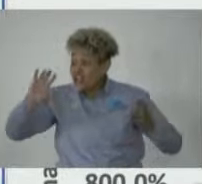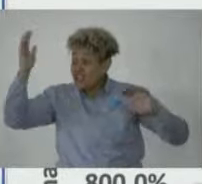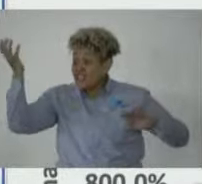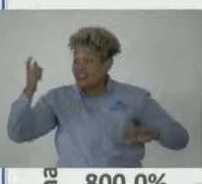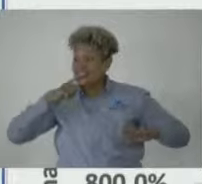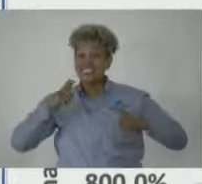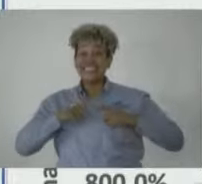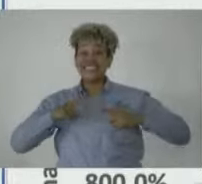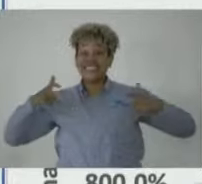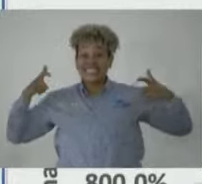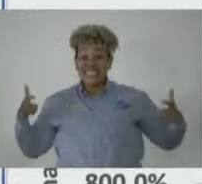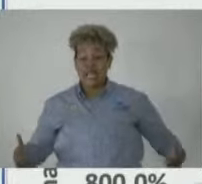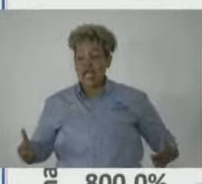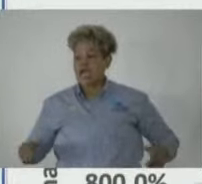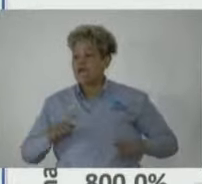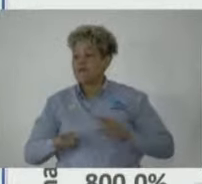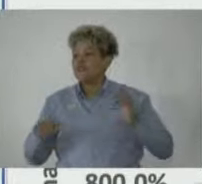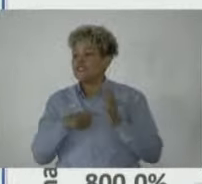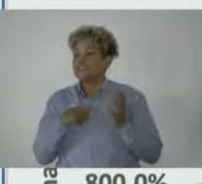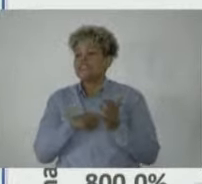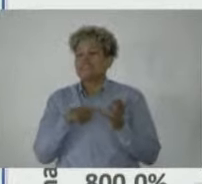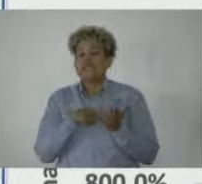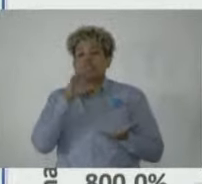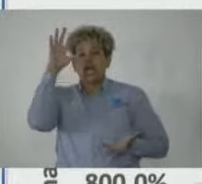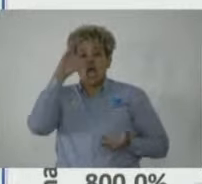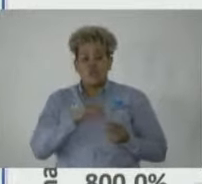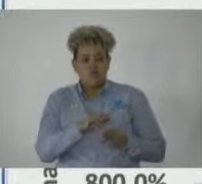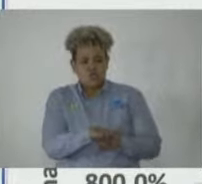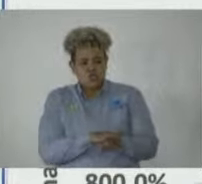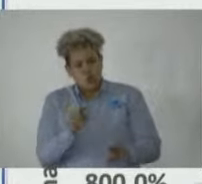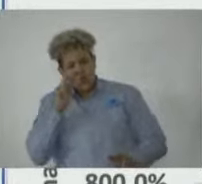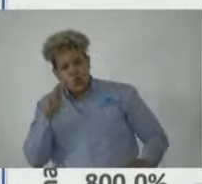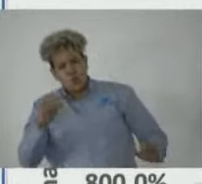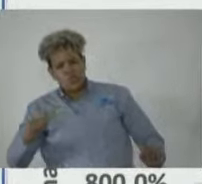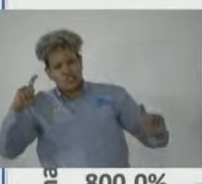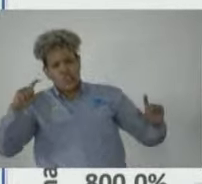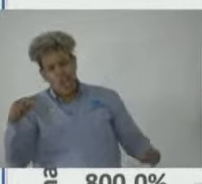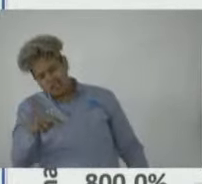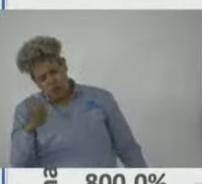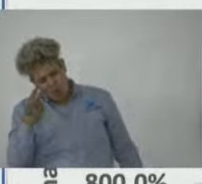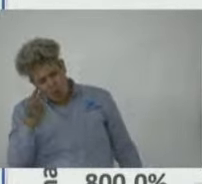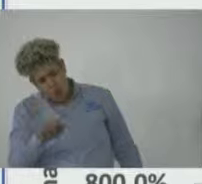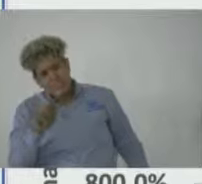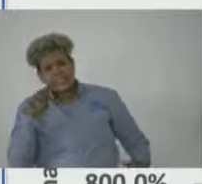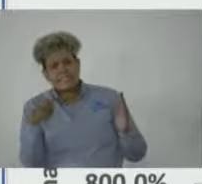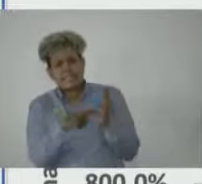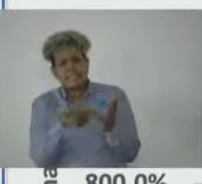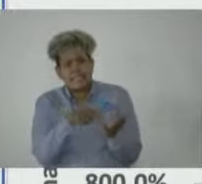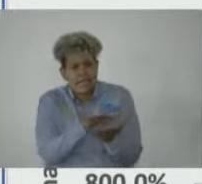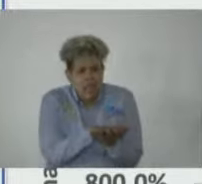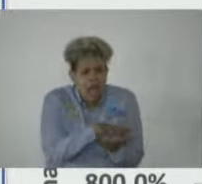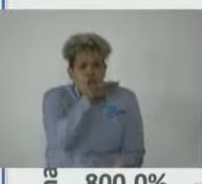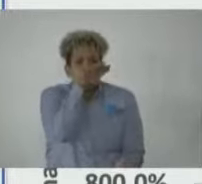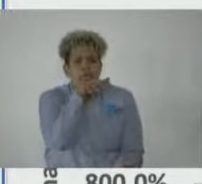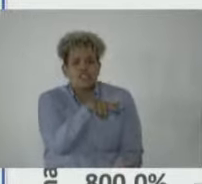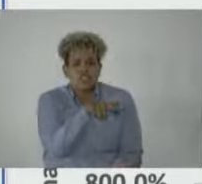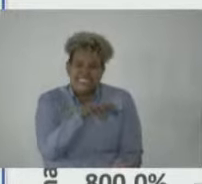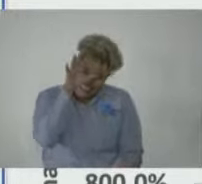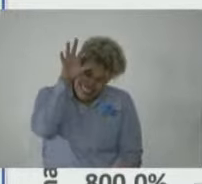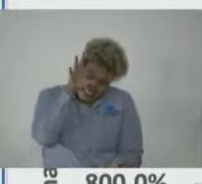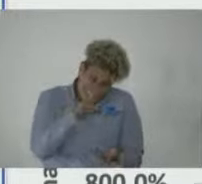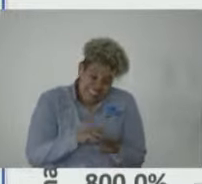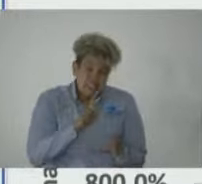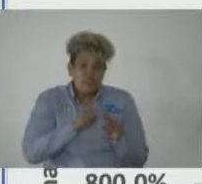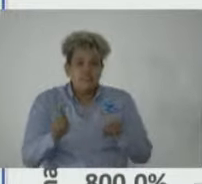really large. But the debt accumulation slowed. So you look at this chart, Madam Speaker, and you look at debt accumulation across